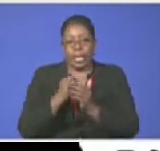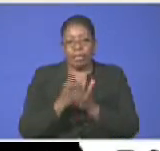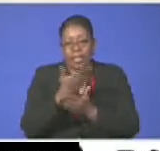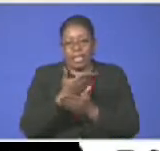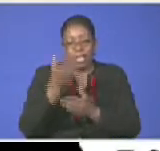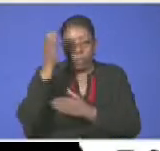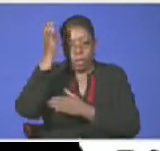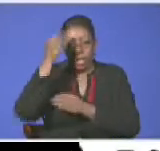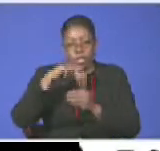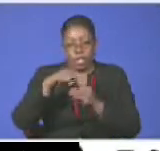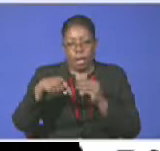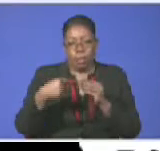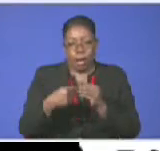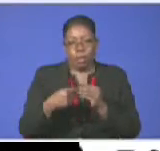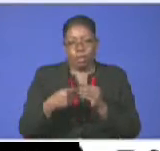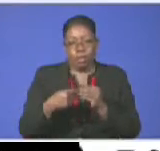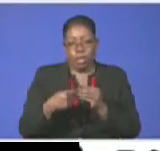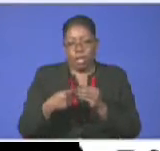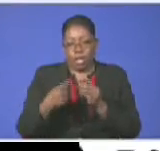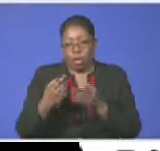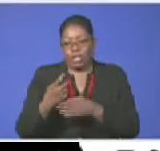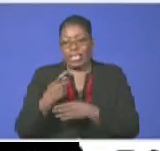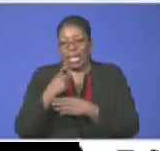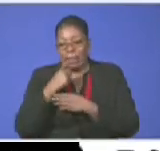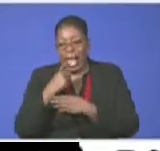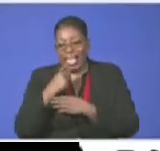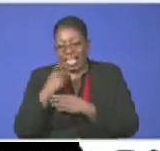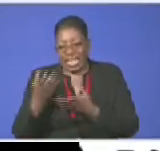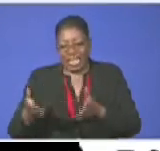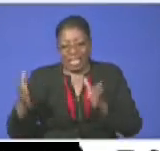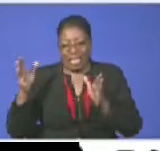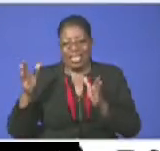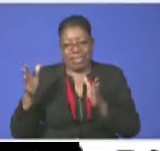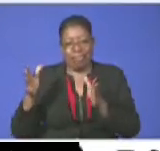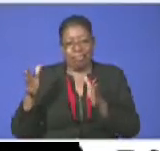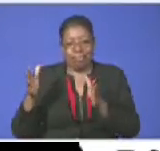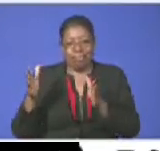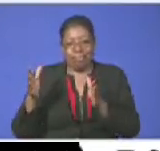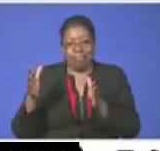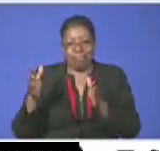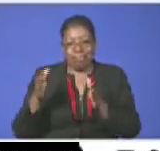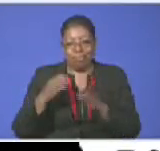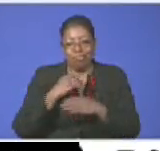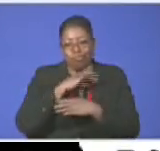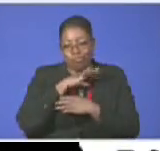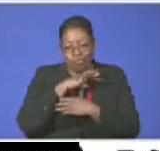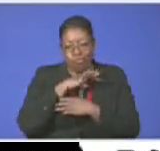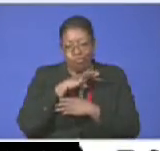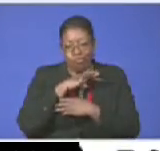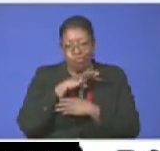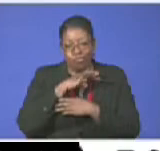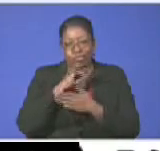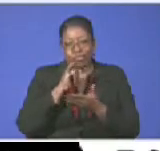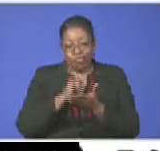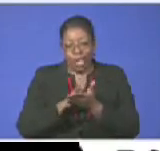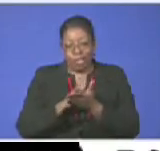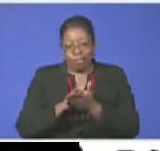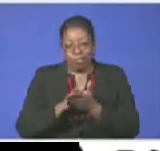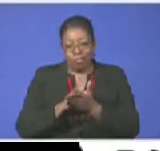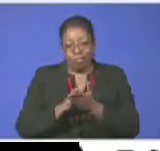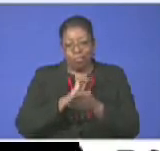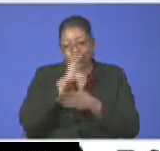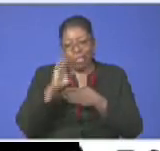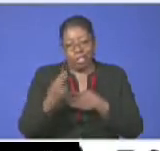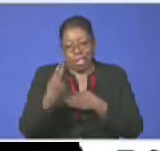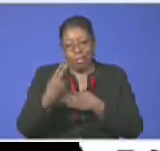about is packaging and unnecessary plastic junk that just ends up in the